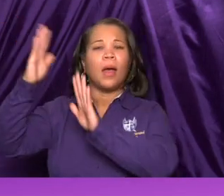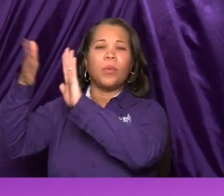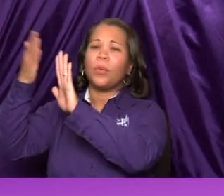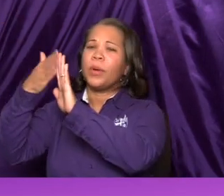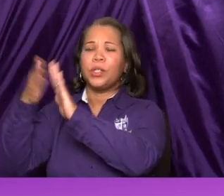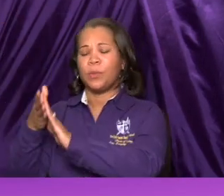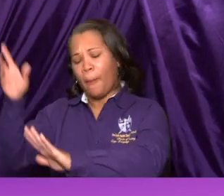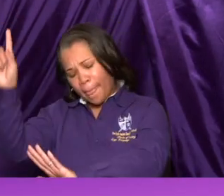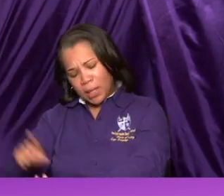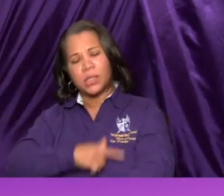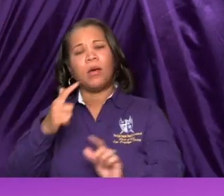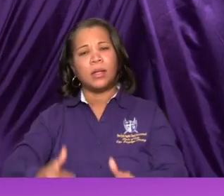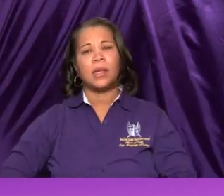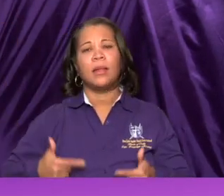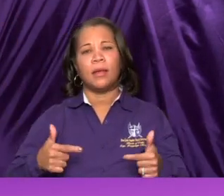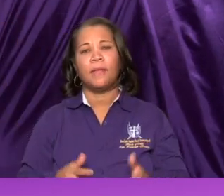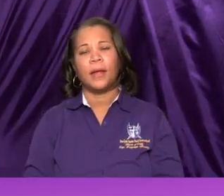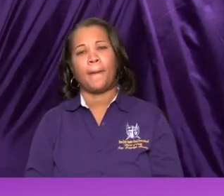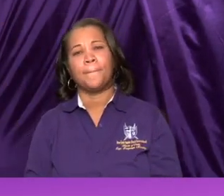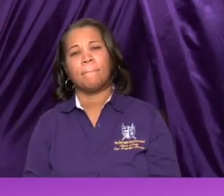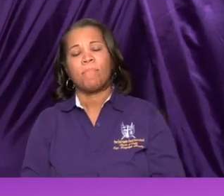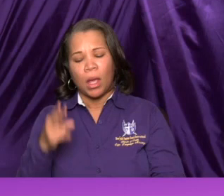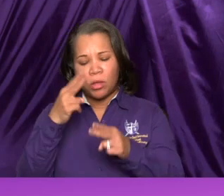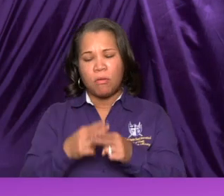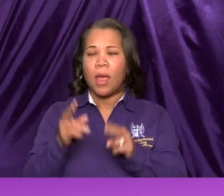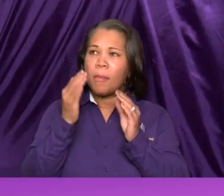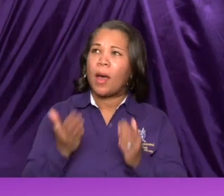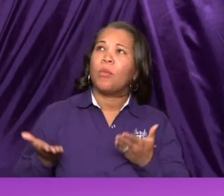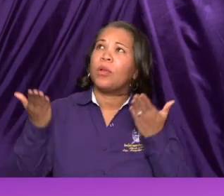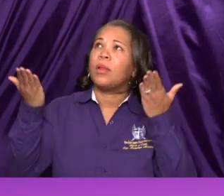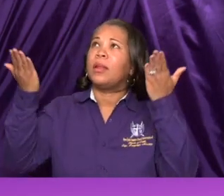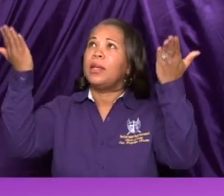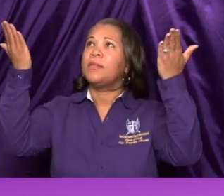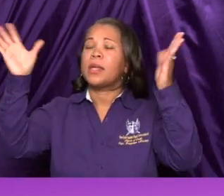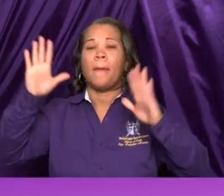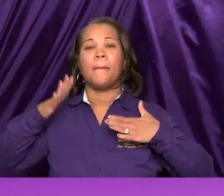as long as I live. And in your name I will lift my hands.